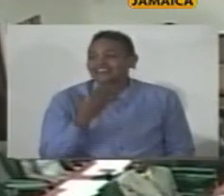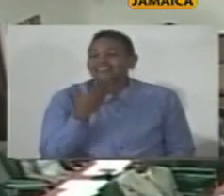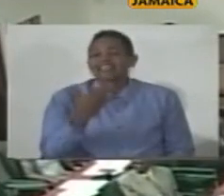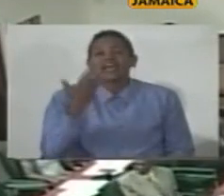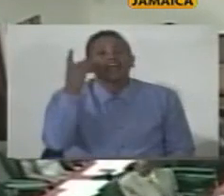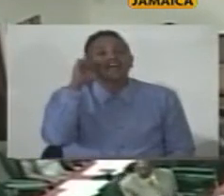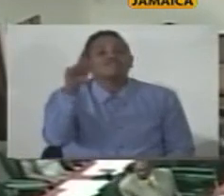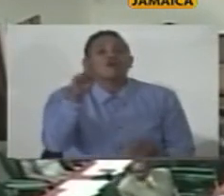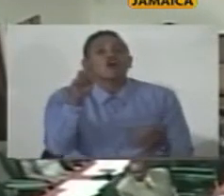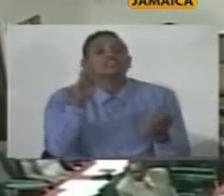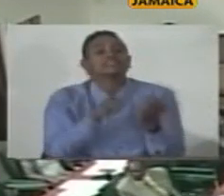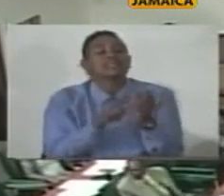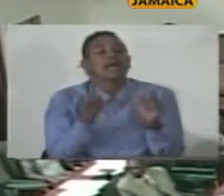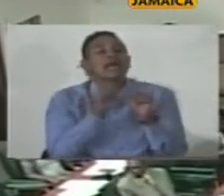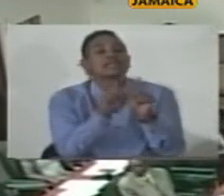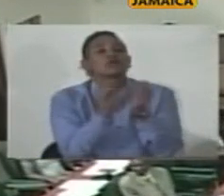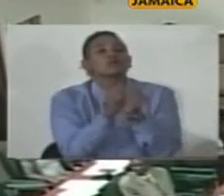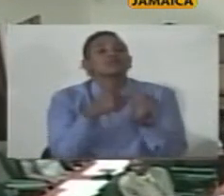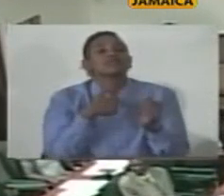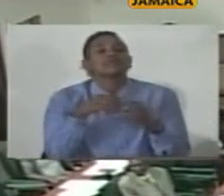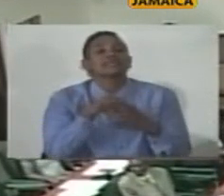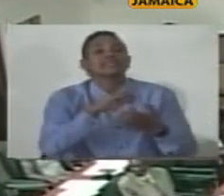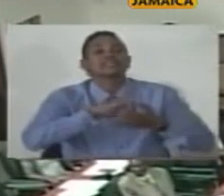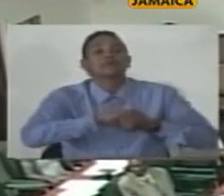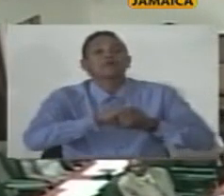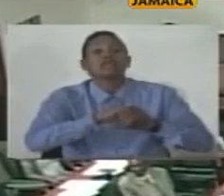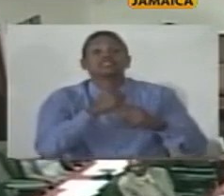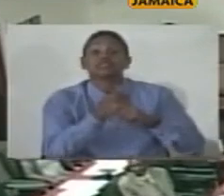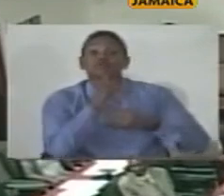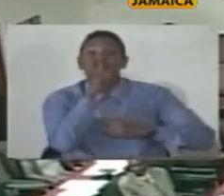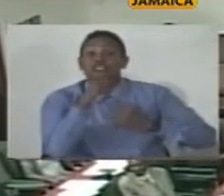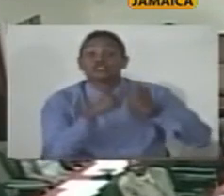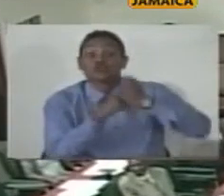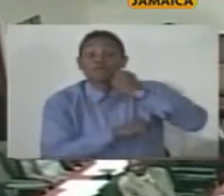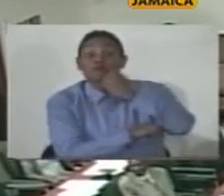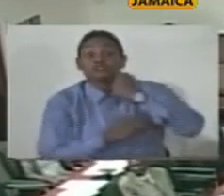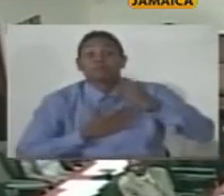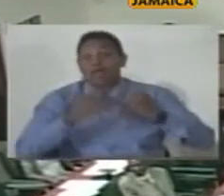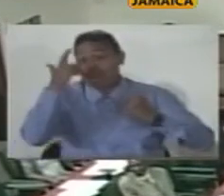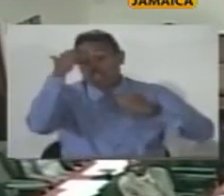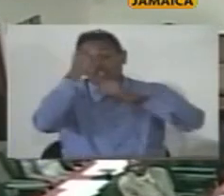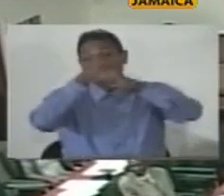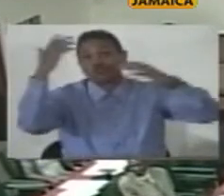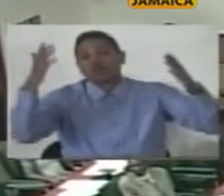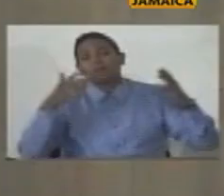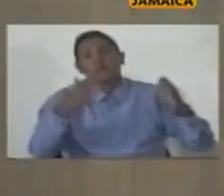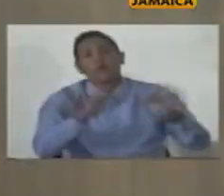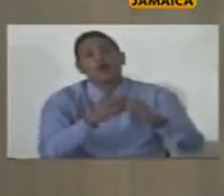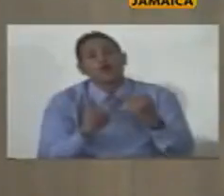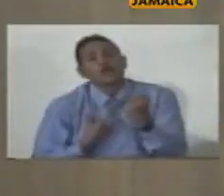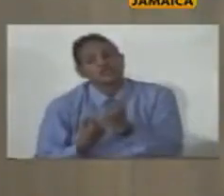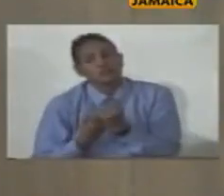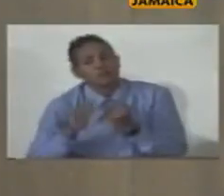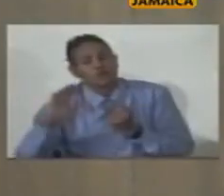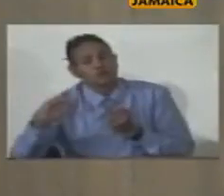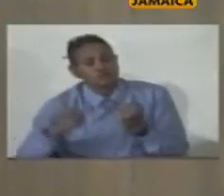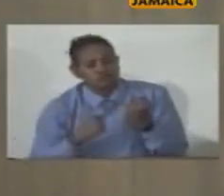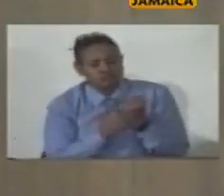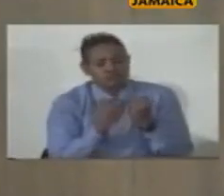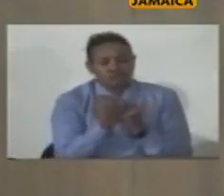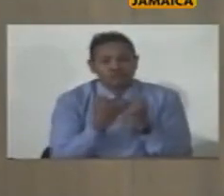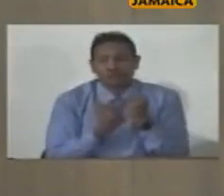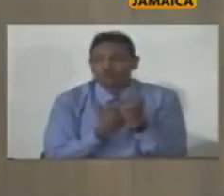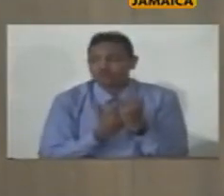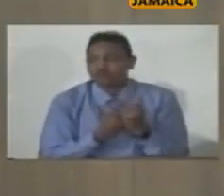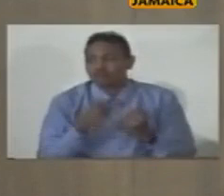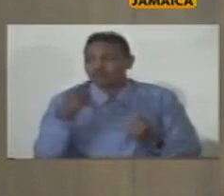you for standing with me in this partnership and supporting my dreams the way I have supported yours. You're the vase and